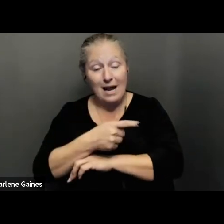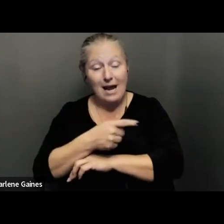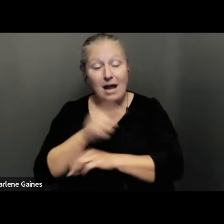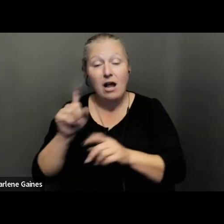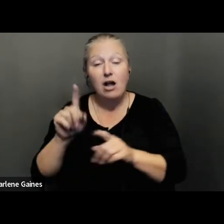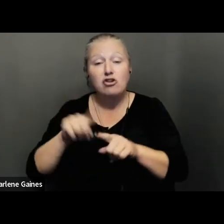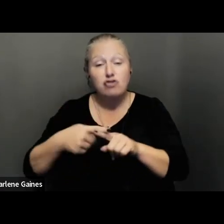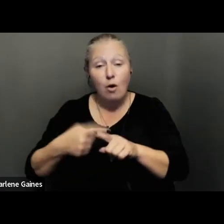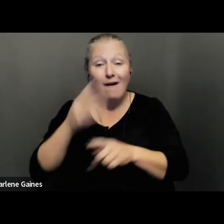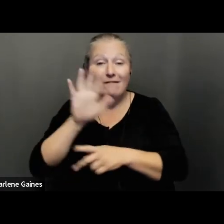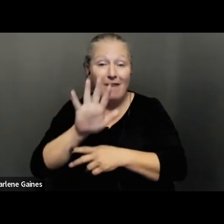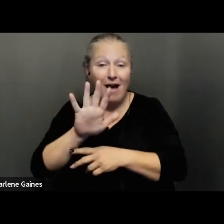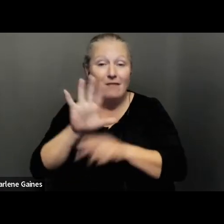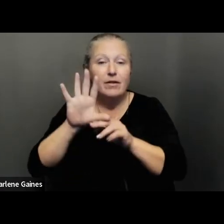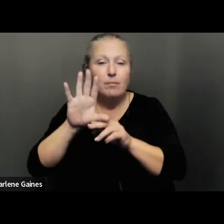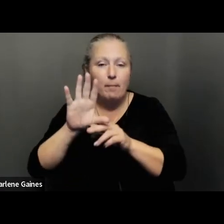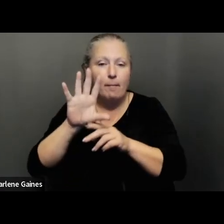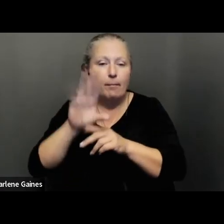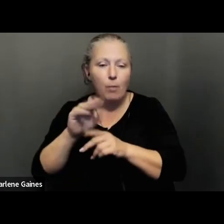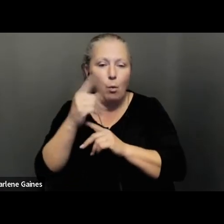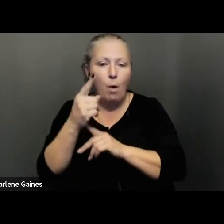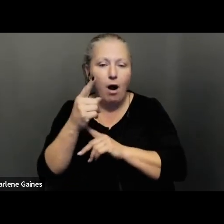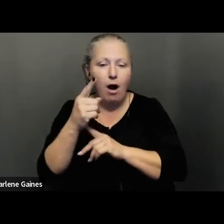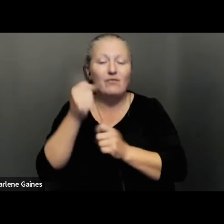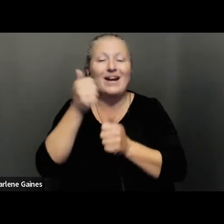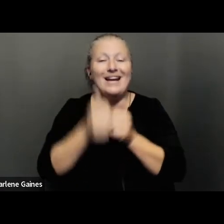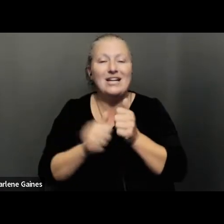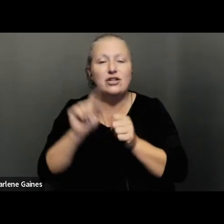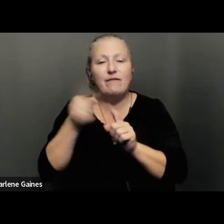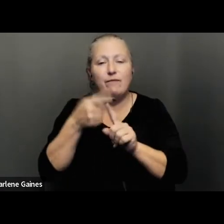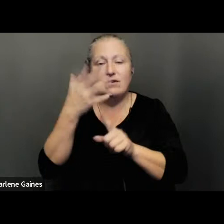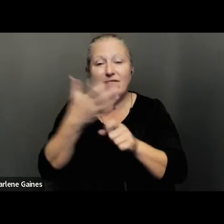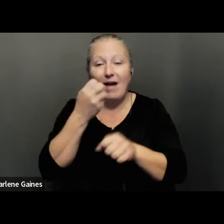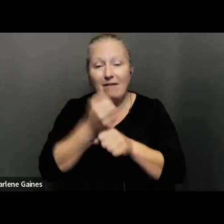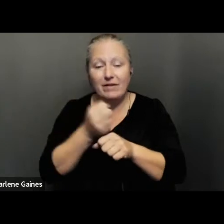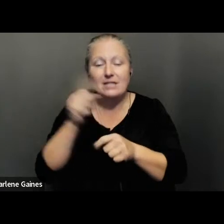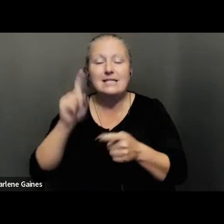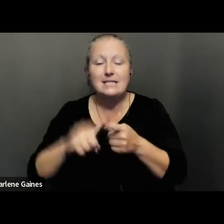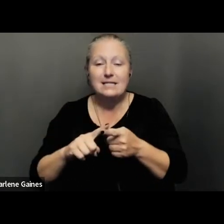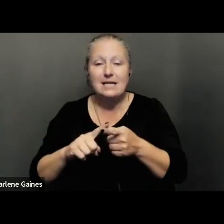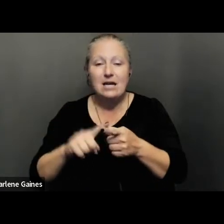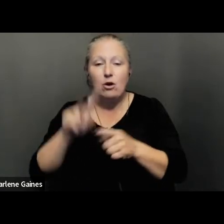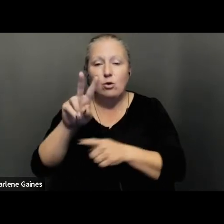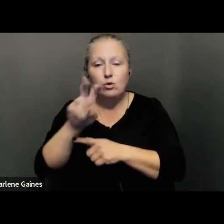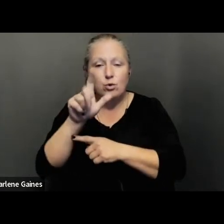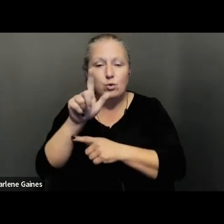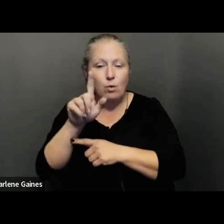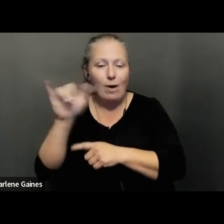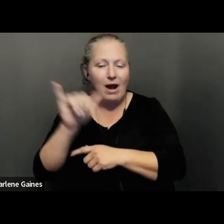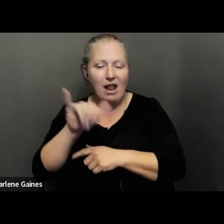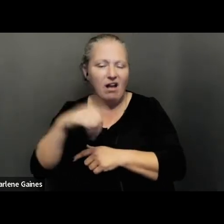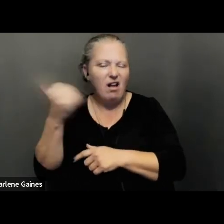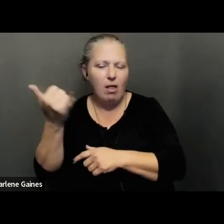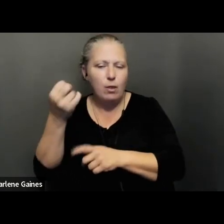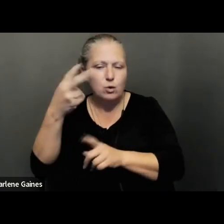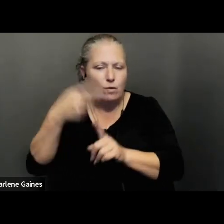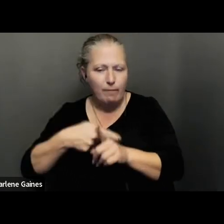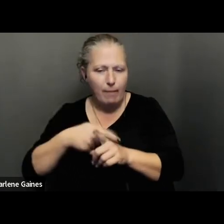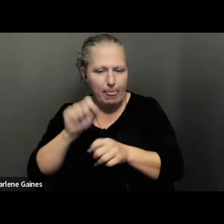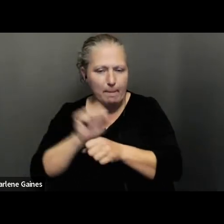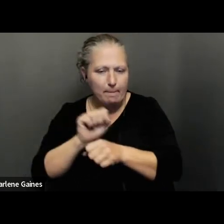off with 5 and then decrease by 1 for each of the first 5 years until they come to 221, like all the other 12-month